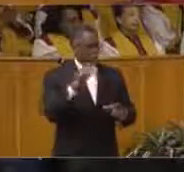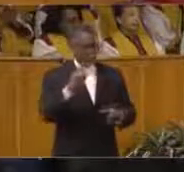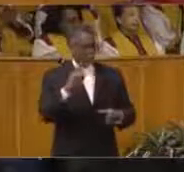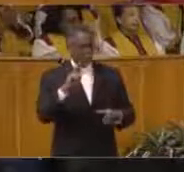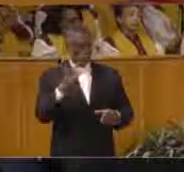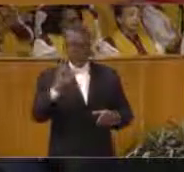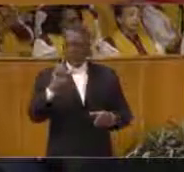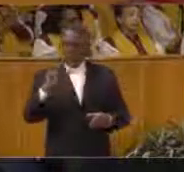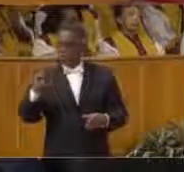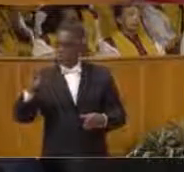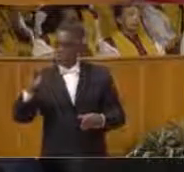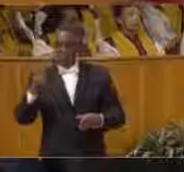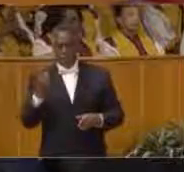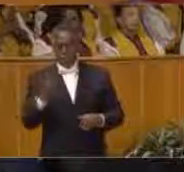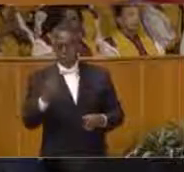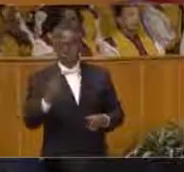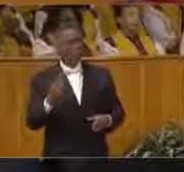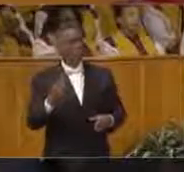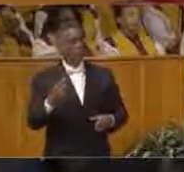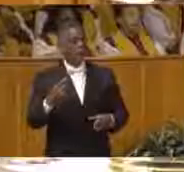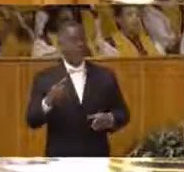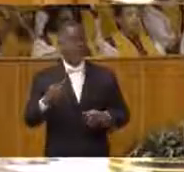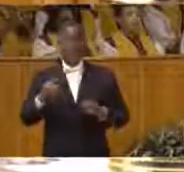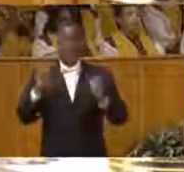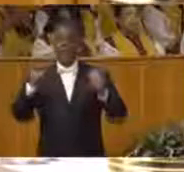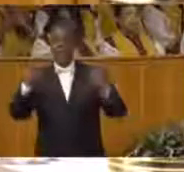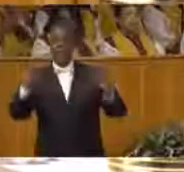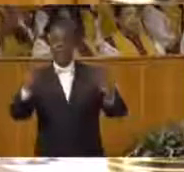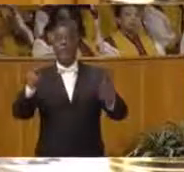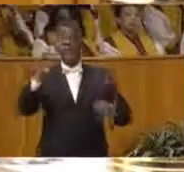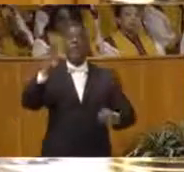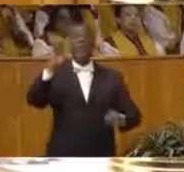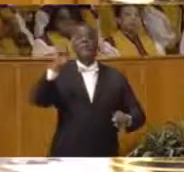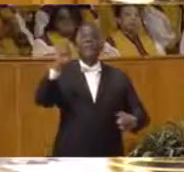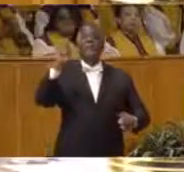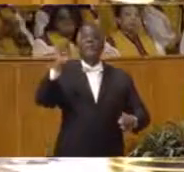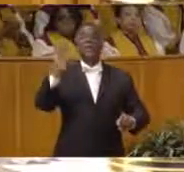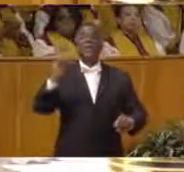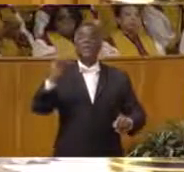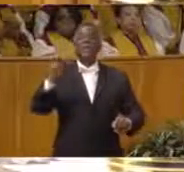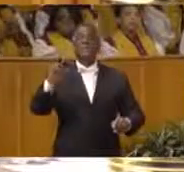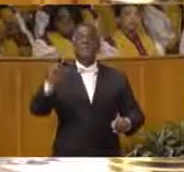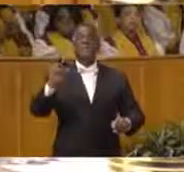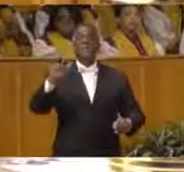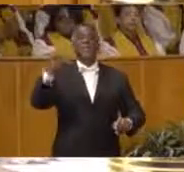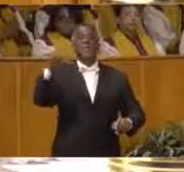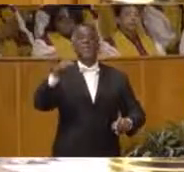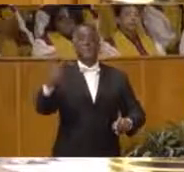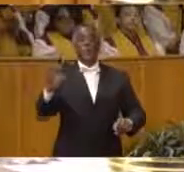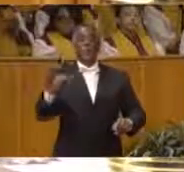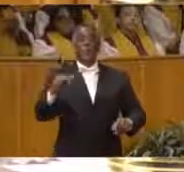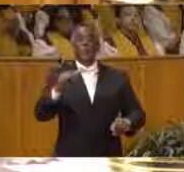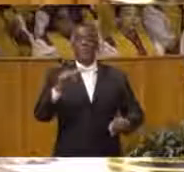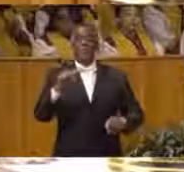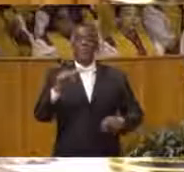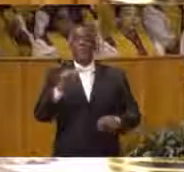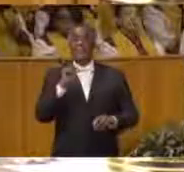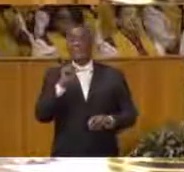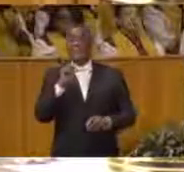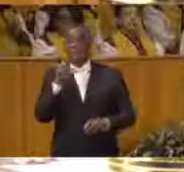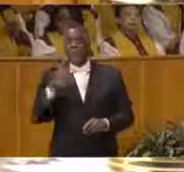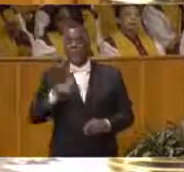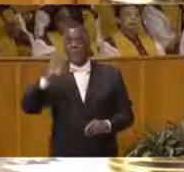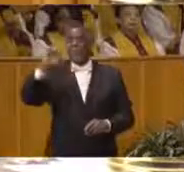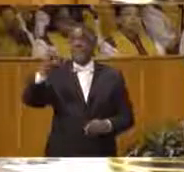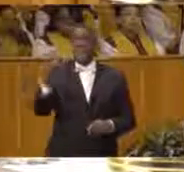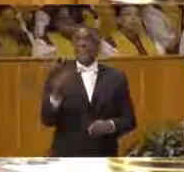No hands raised. In the sanctuary, starting them to do this, balcony. Balcony. Any temporarily unemployed member of Alpha Street Baptist